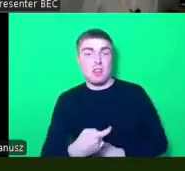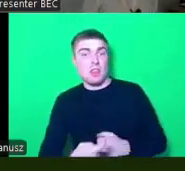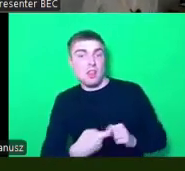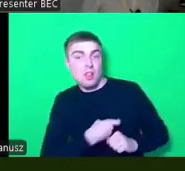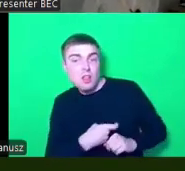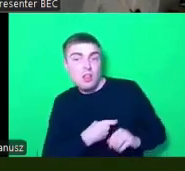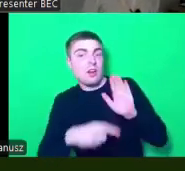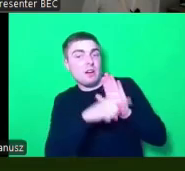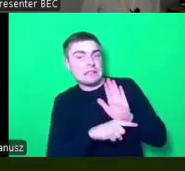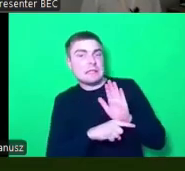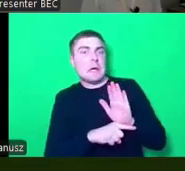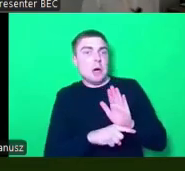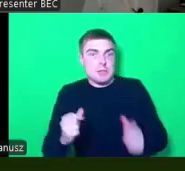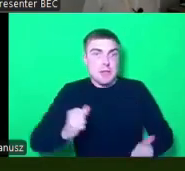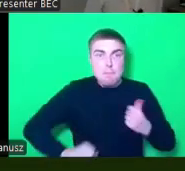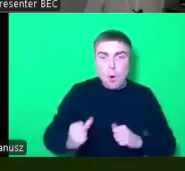in people.